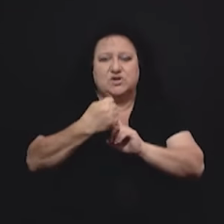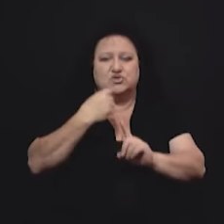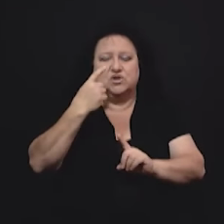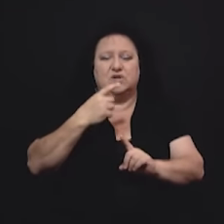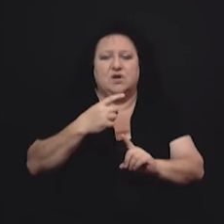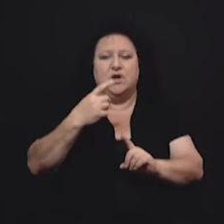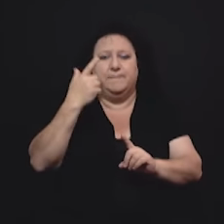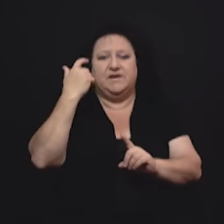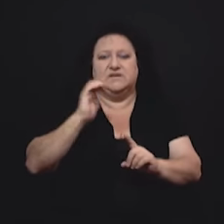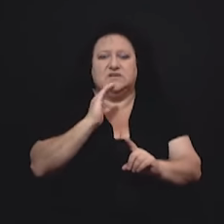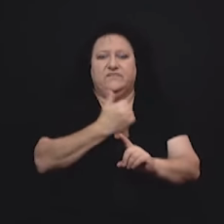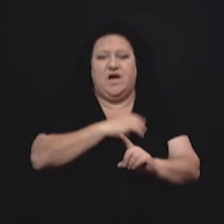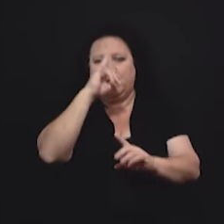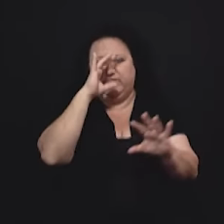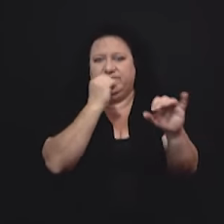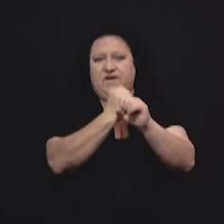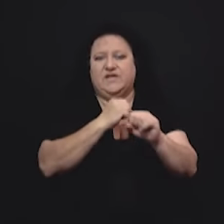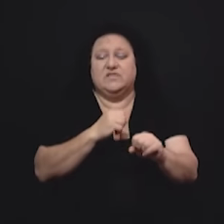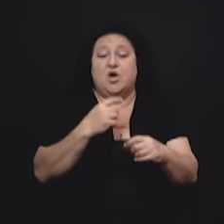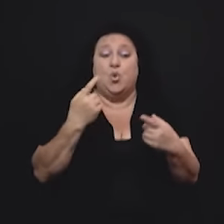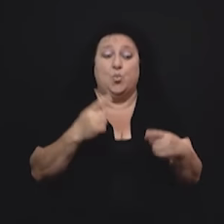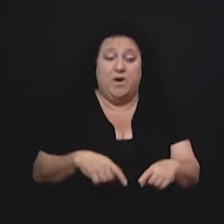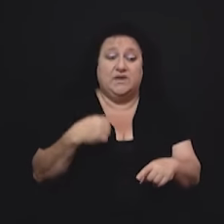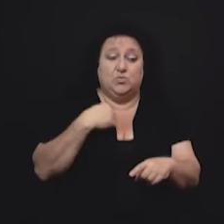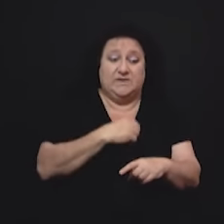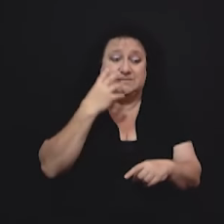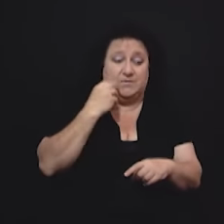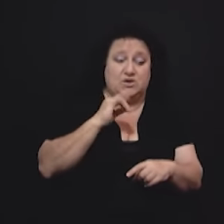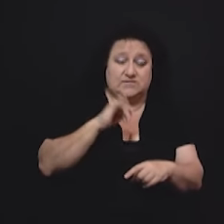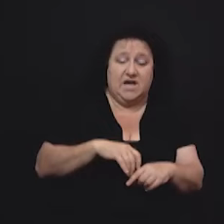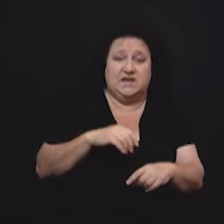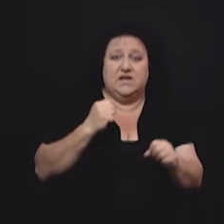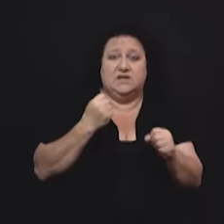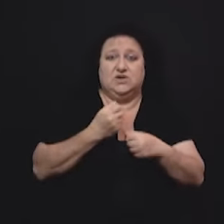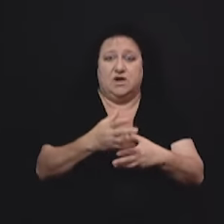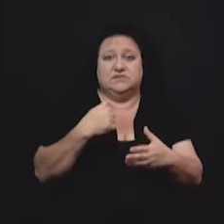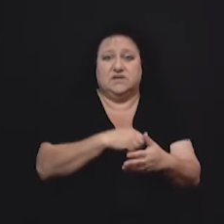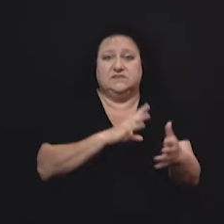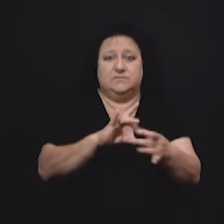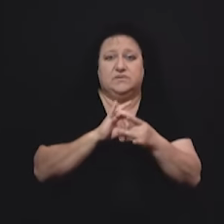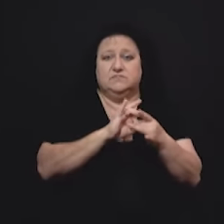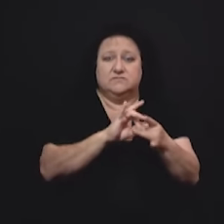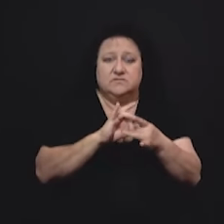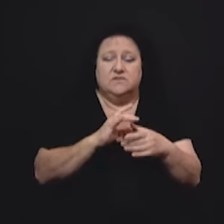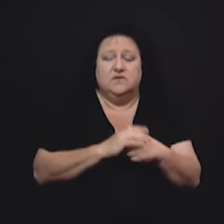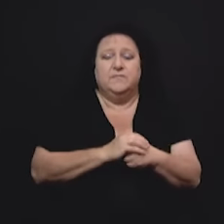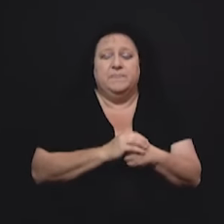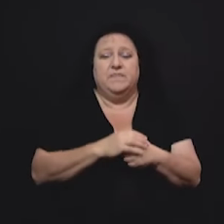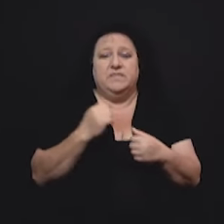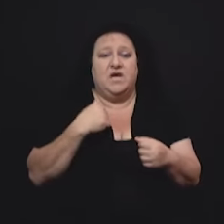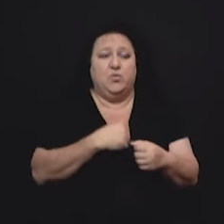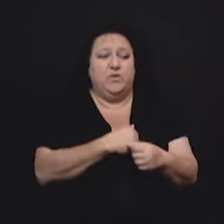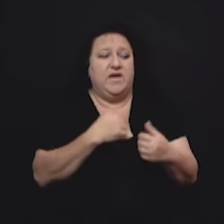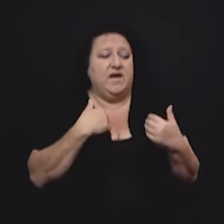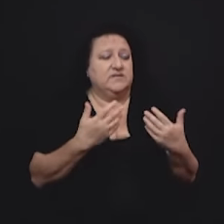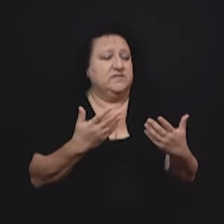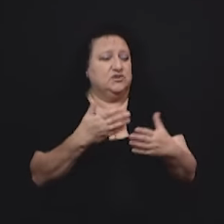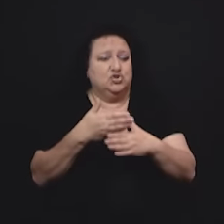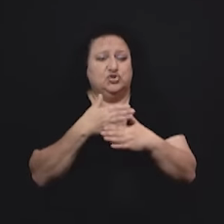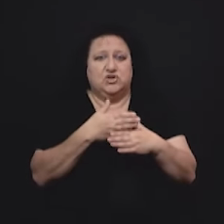is something that binds us together when we are. The next will is that they had shared meals. It says the breaking of bread. This is something